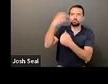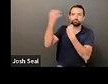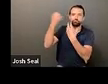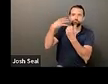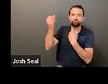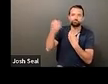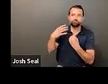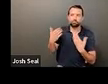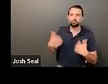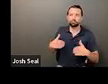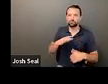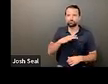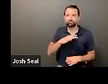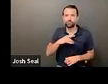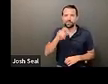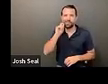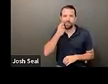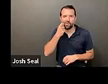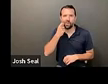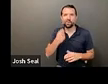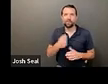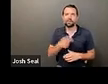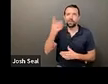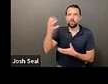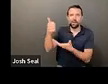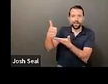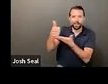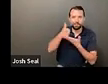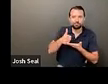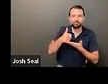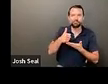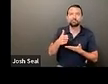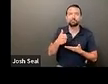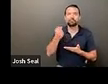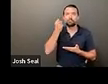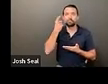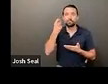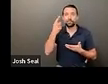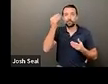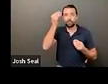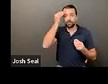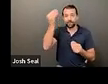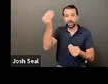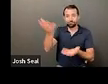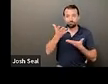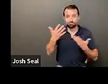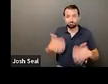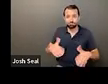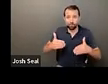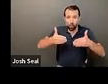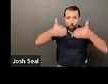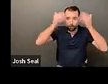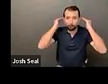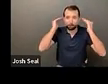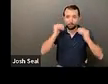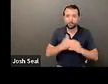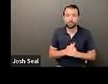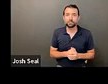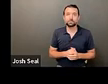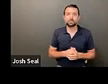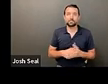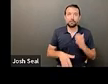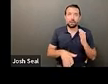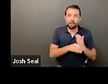resources were being shared with me in an attempt to be helpful, but I just was so overwhelmed with, well, here's another resource that might be